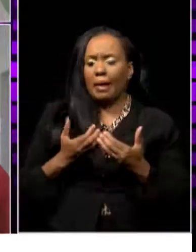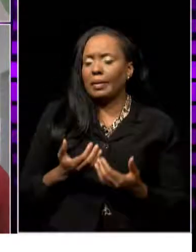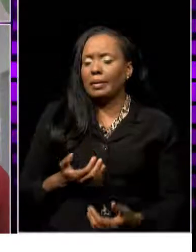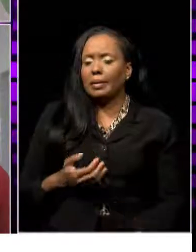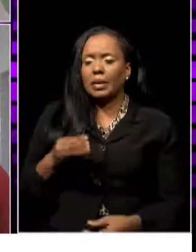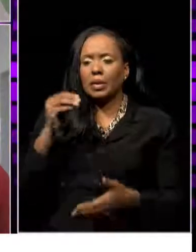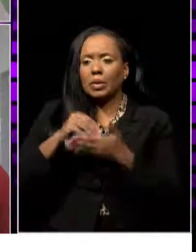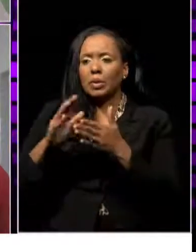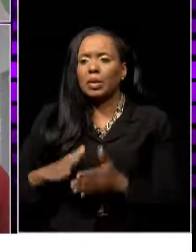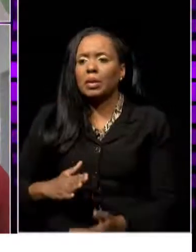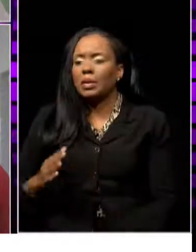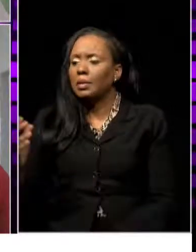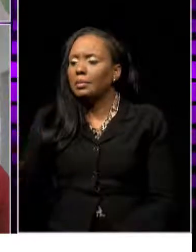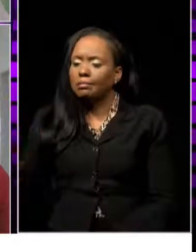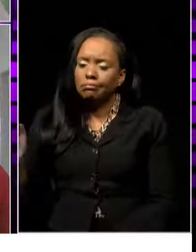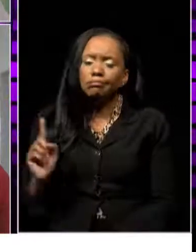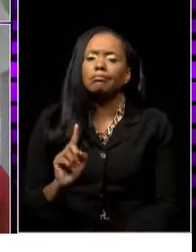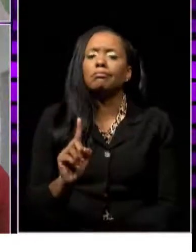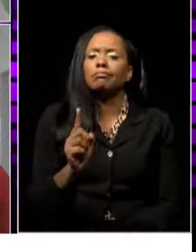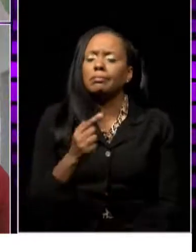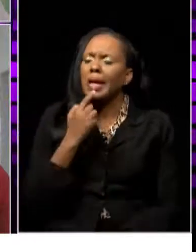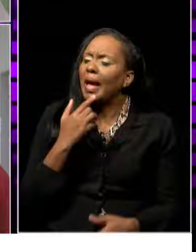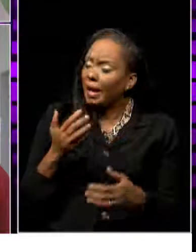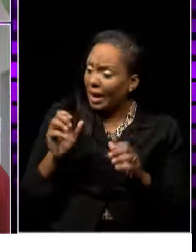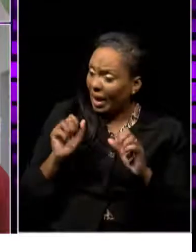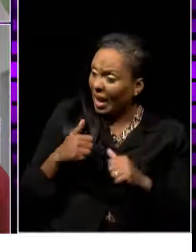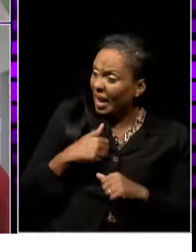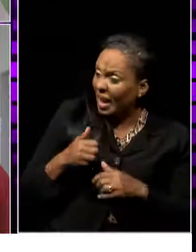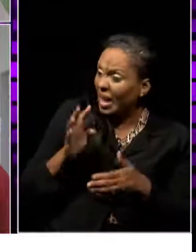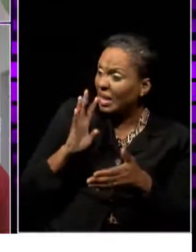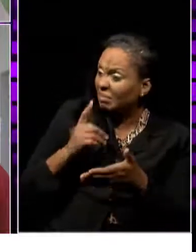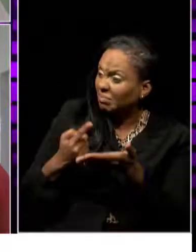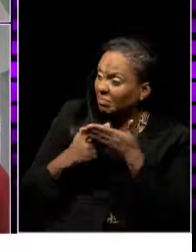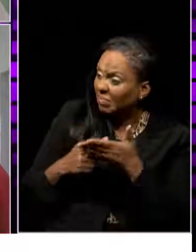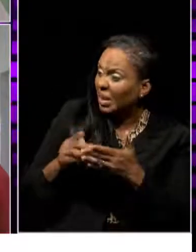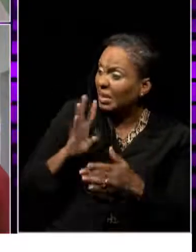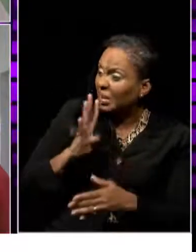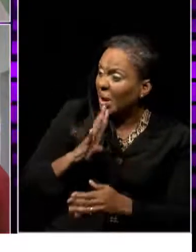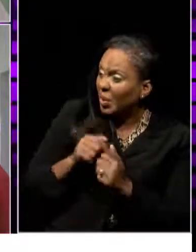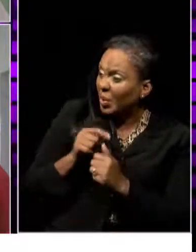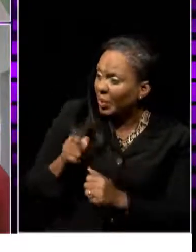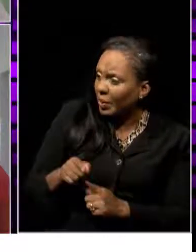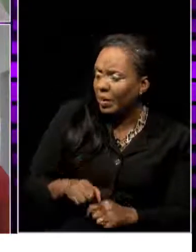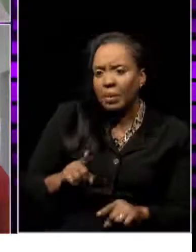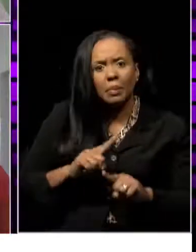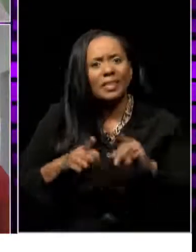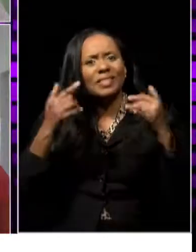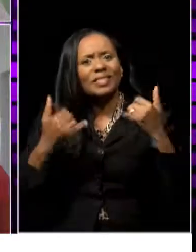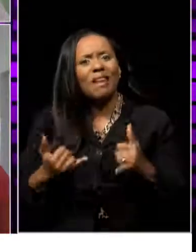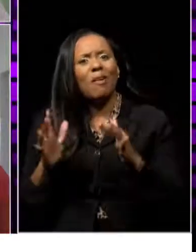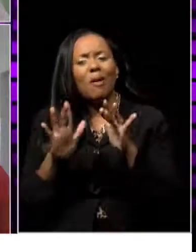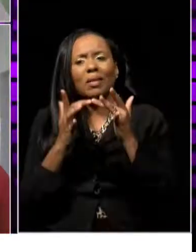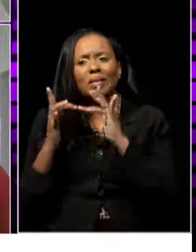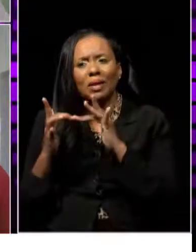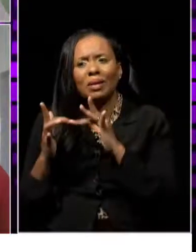alone. But I want to know how easy or how much harder is it, in your opinion, is it to form these